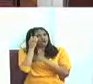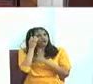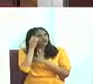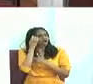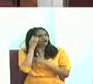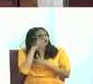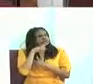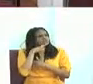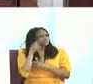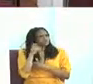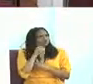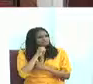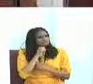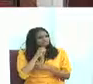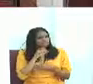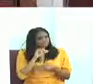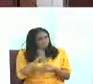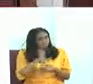to stay dry,